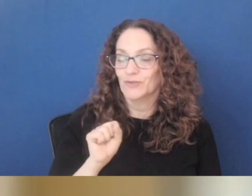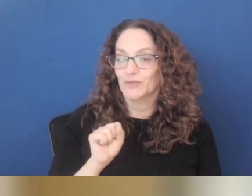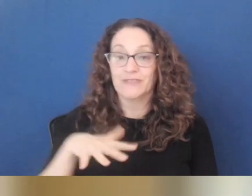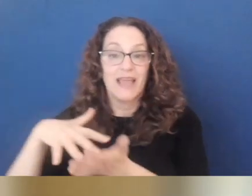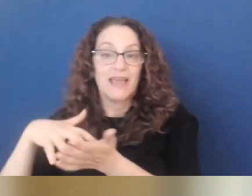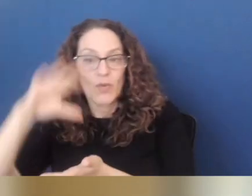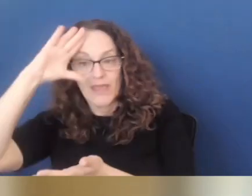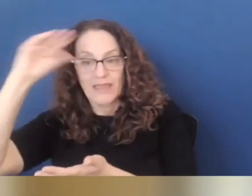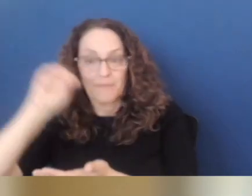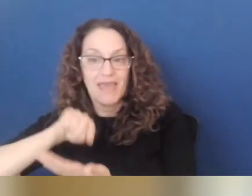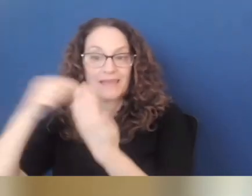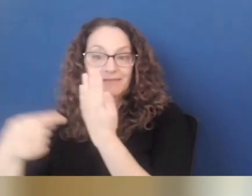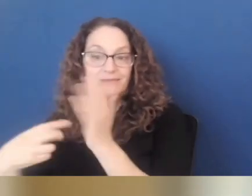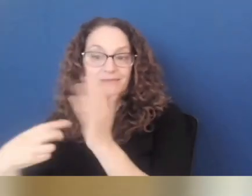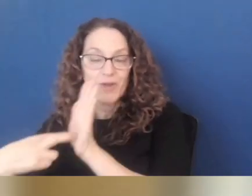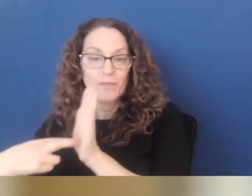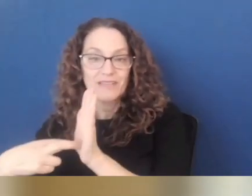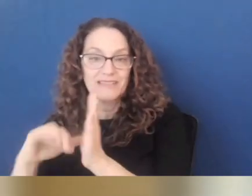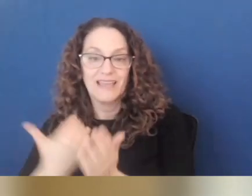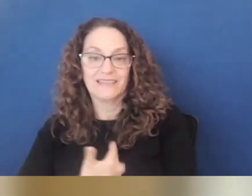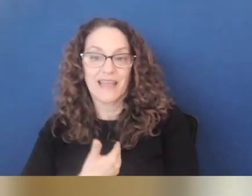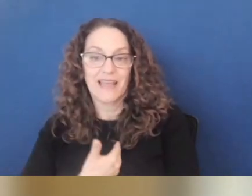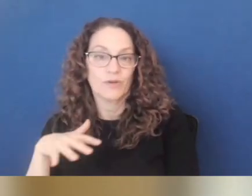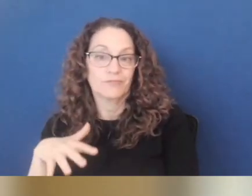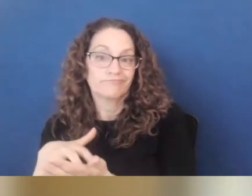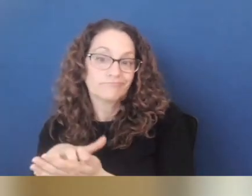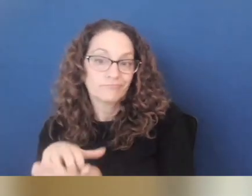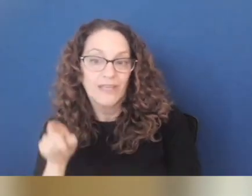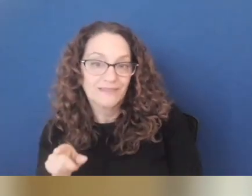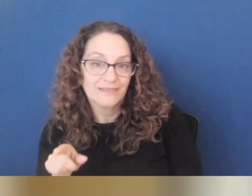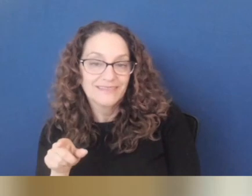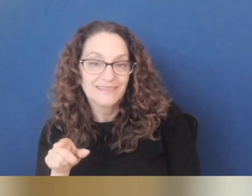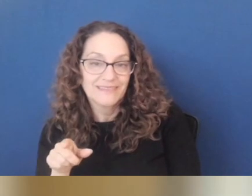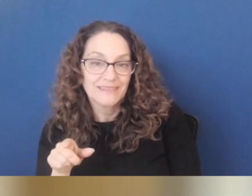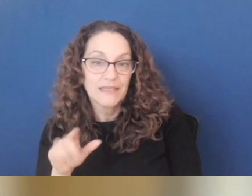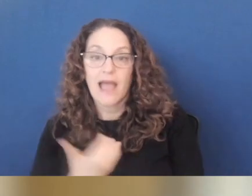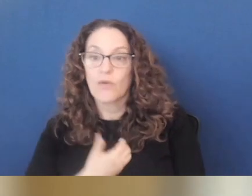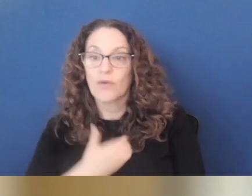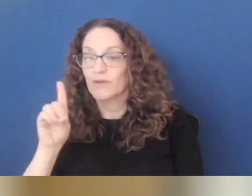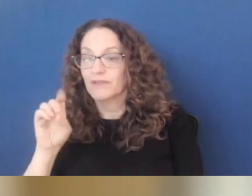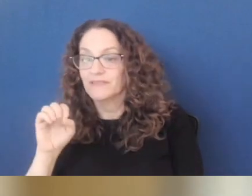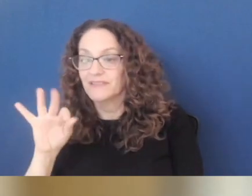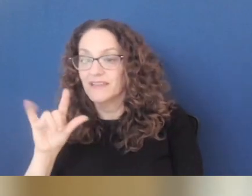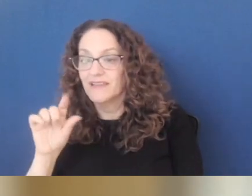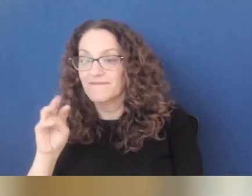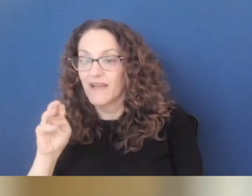basically recognizing that our virtues are stronger than our defilements.